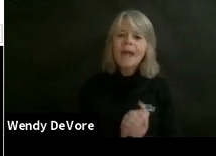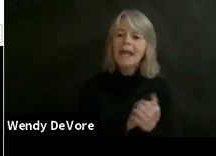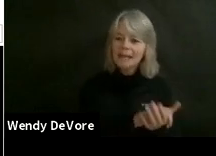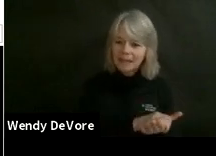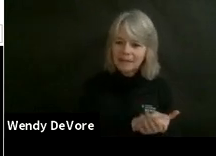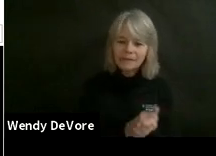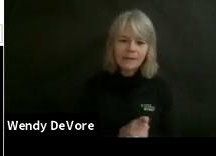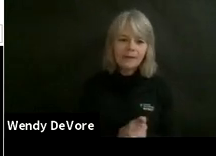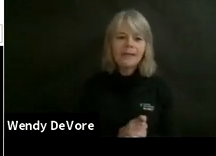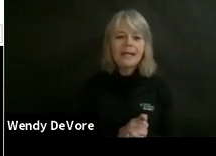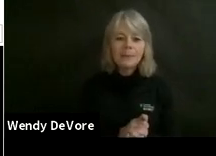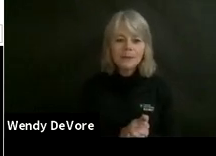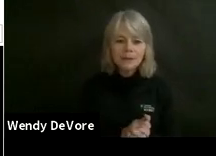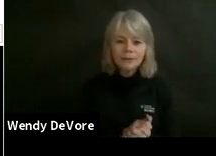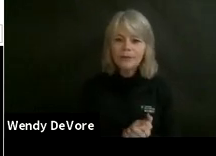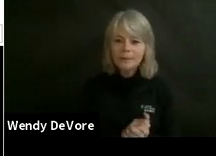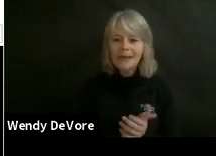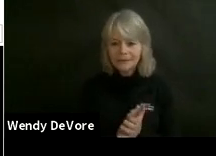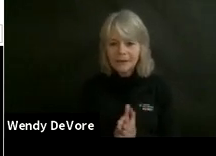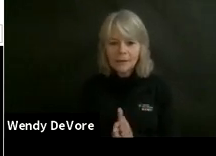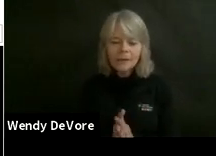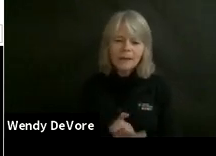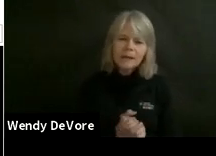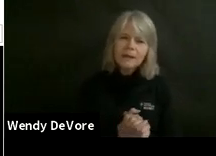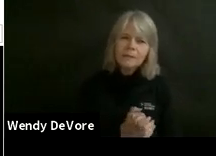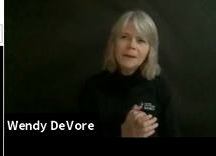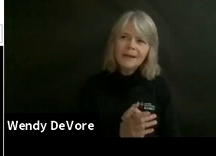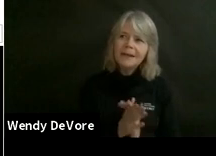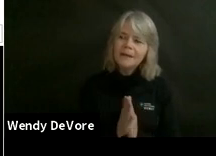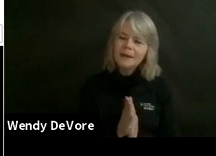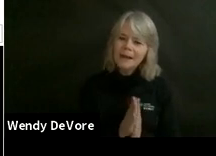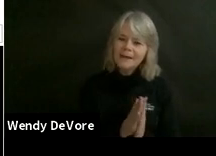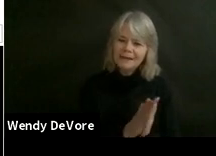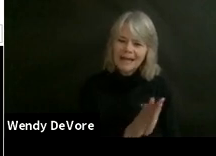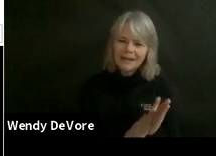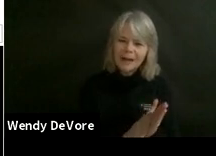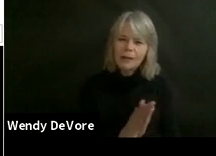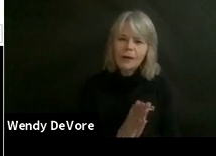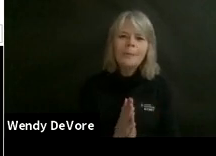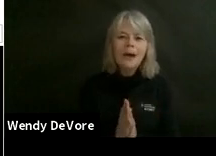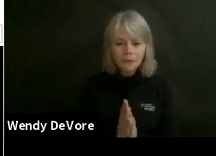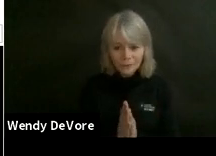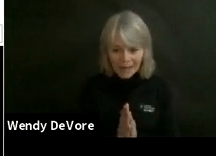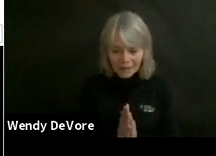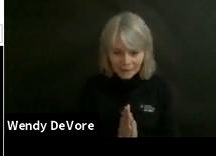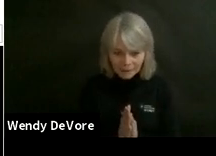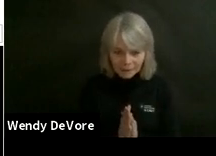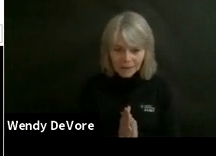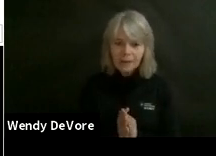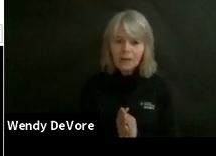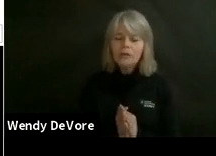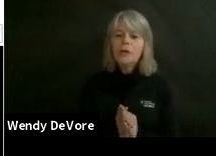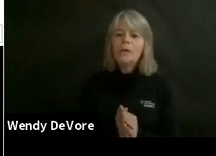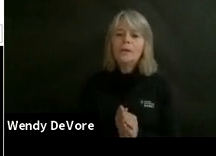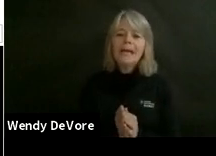and is an immigrant from Mexico. He's been in the United States now for about five years.